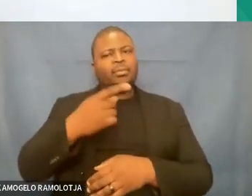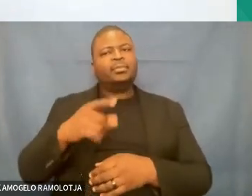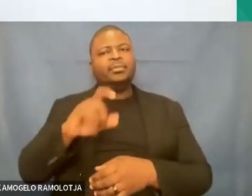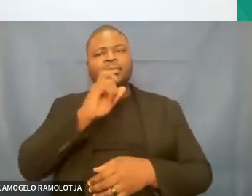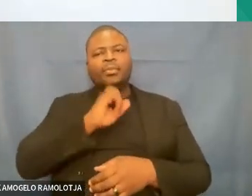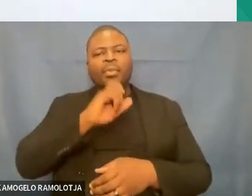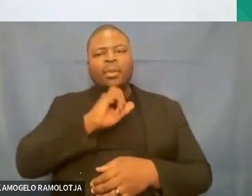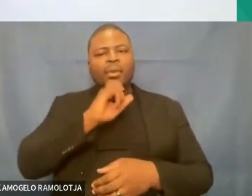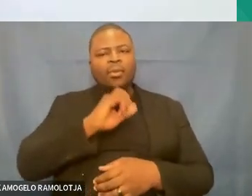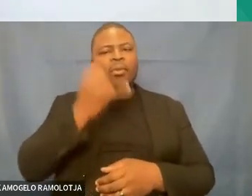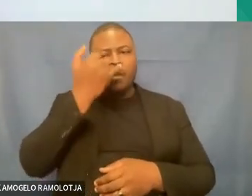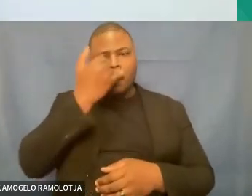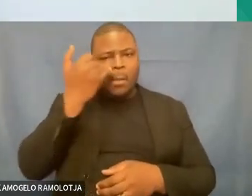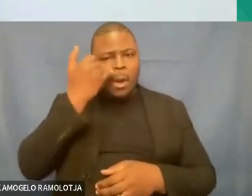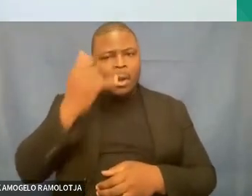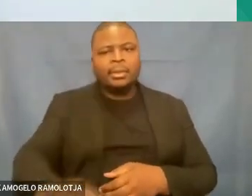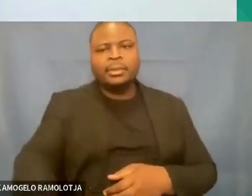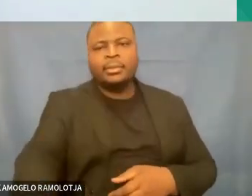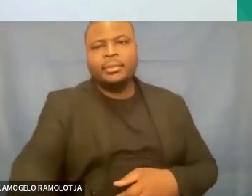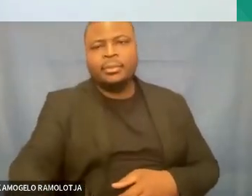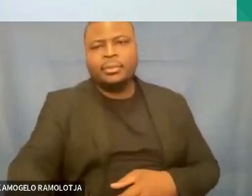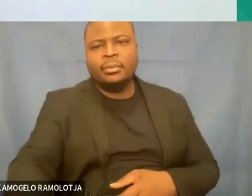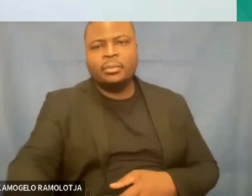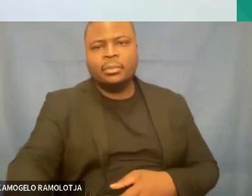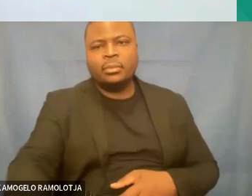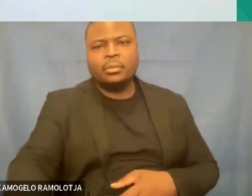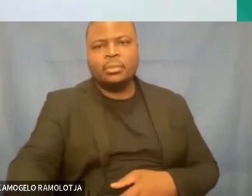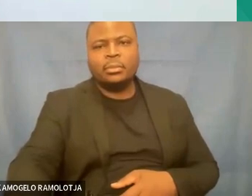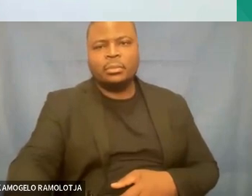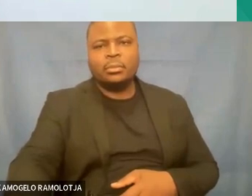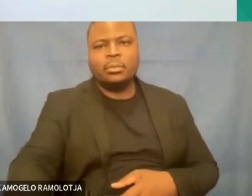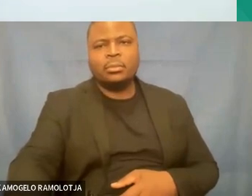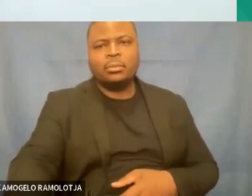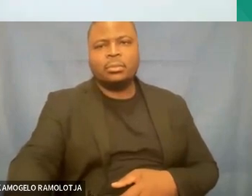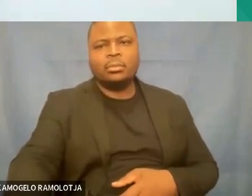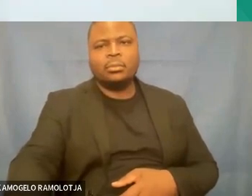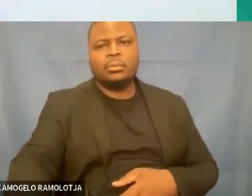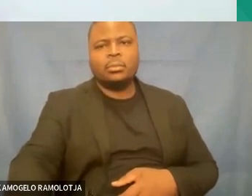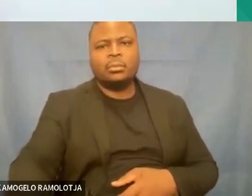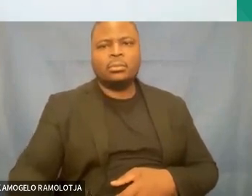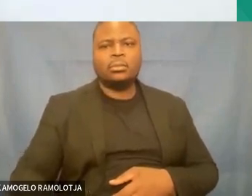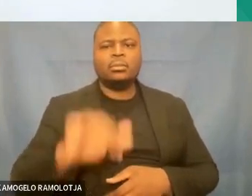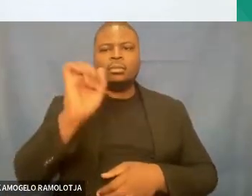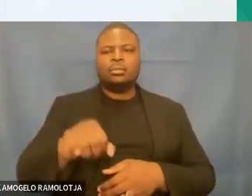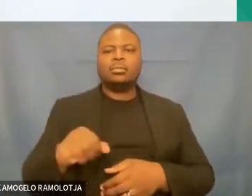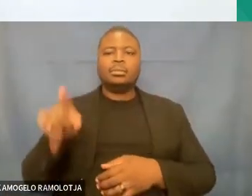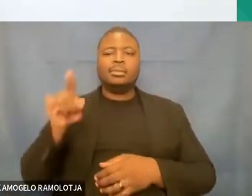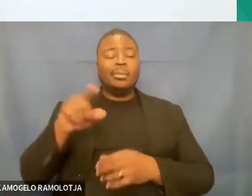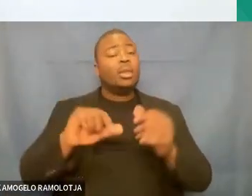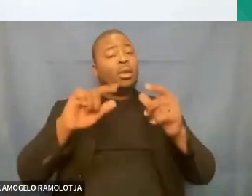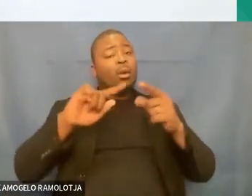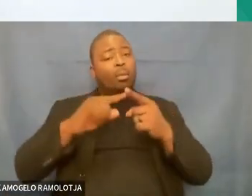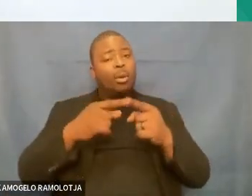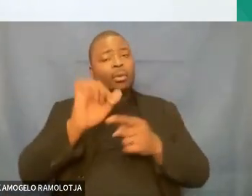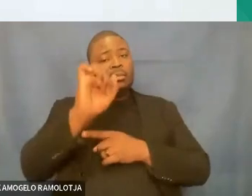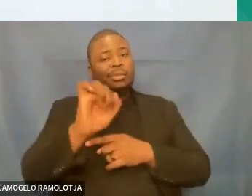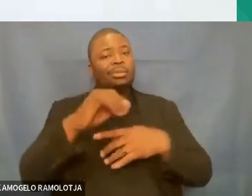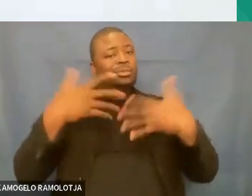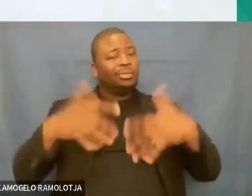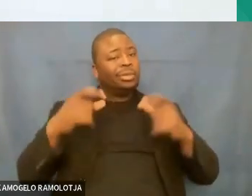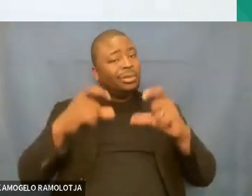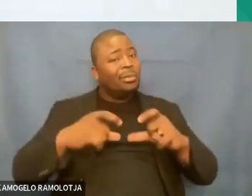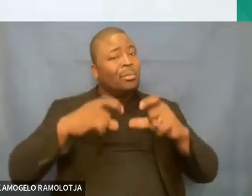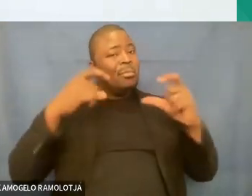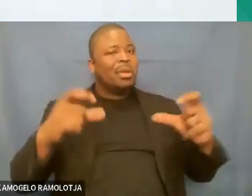or using drugs. And so I think that your points are that, this is a much bigger conversation